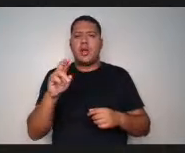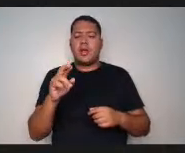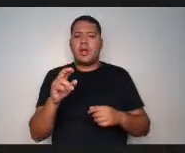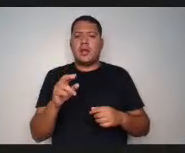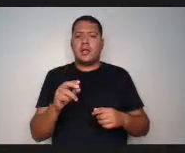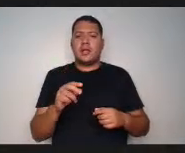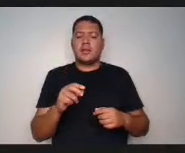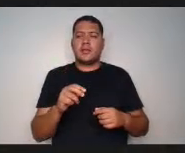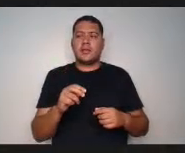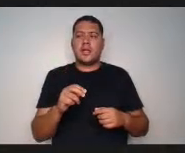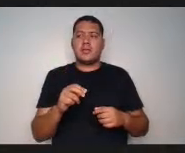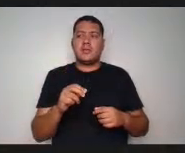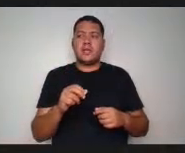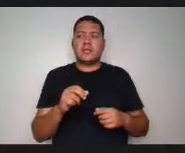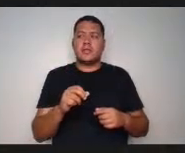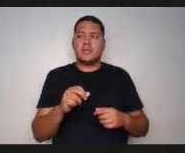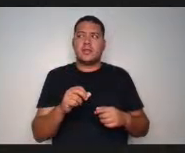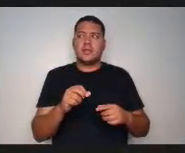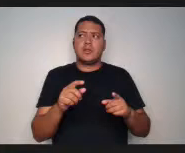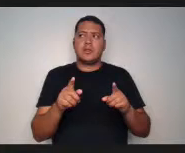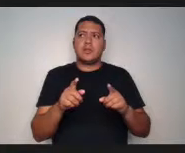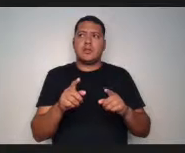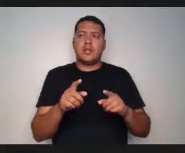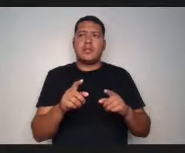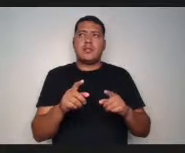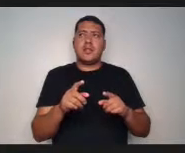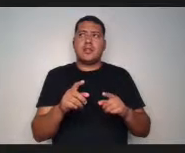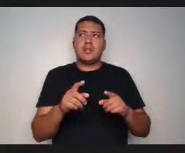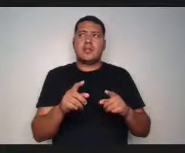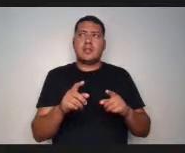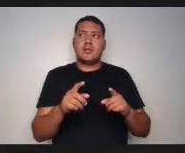to the workplace at home, from the workplace to the worker.